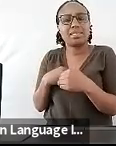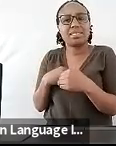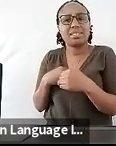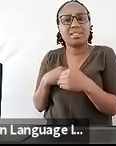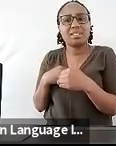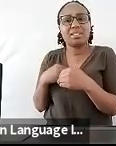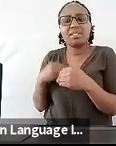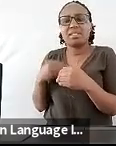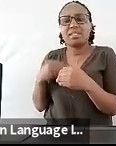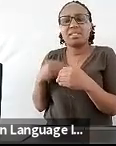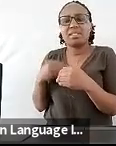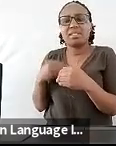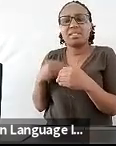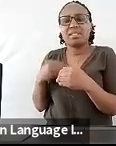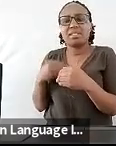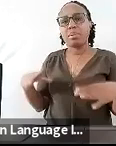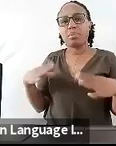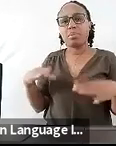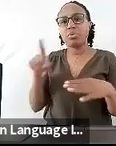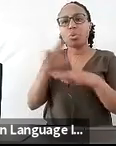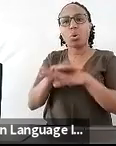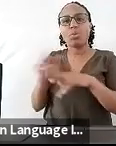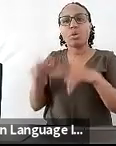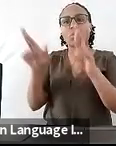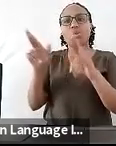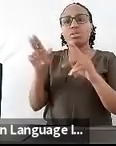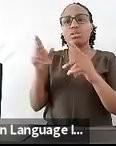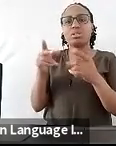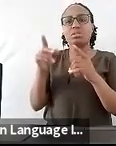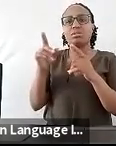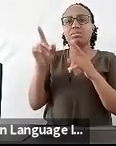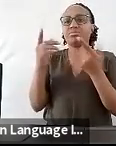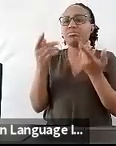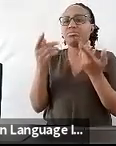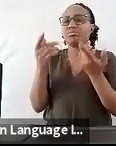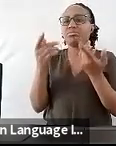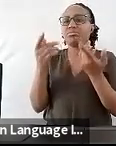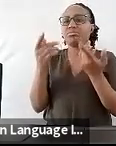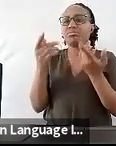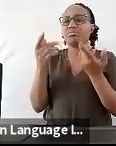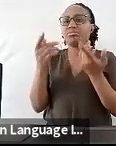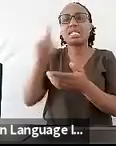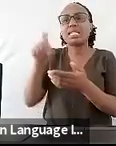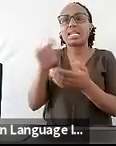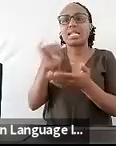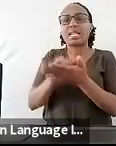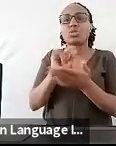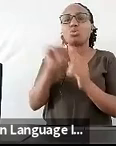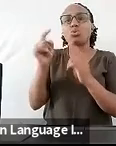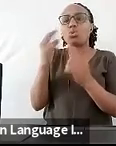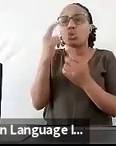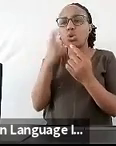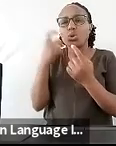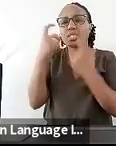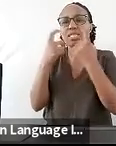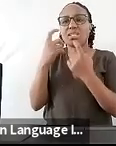road, some other overarching reason, and not necessarily just that, you know, curiosity of wanting to see what these other parts of the world were like. So I